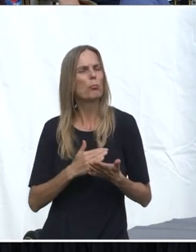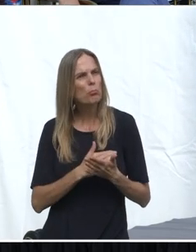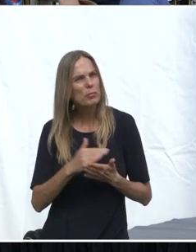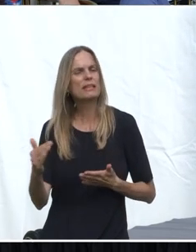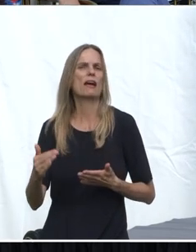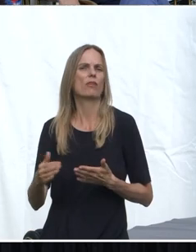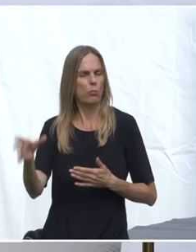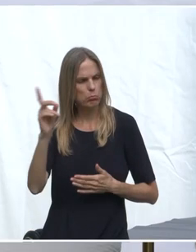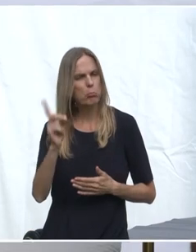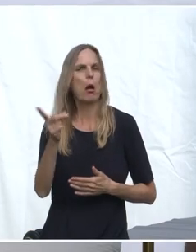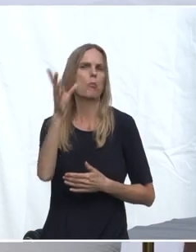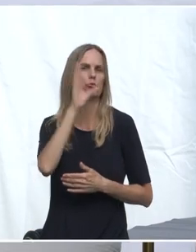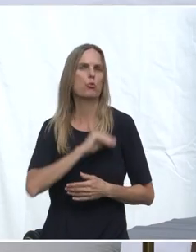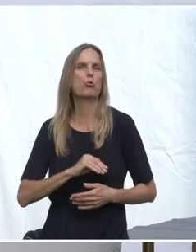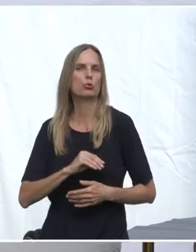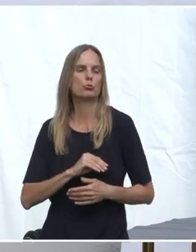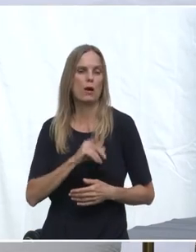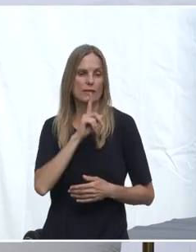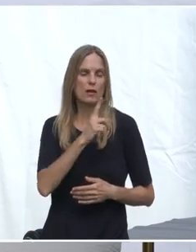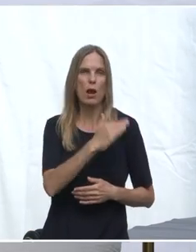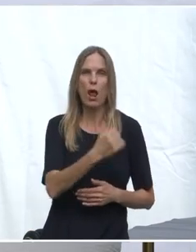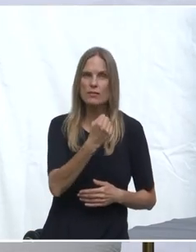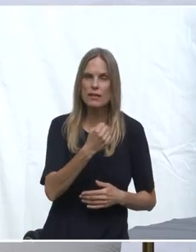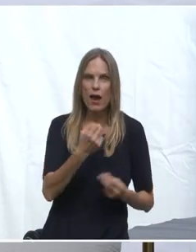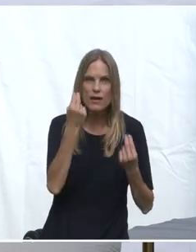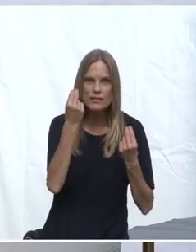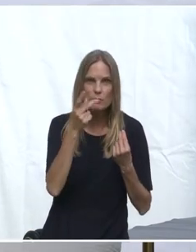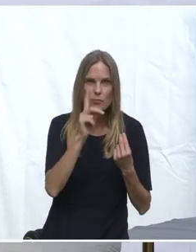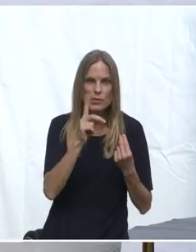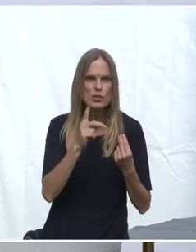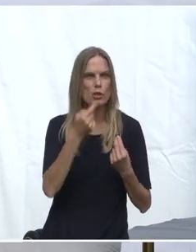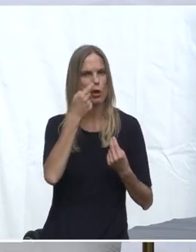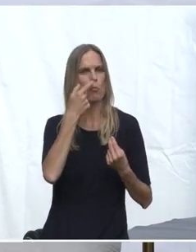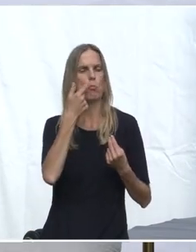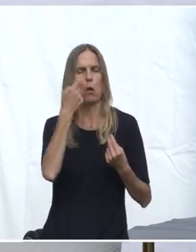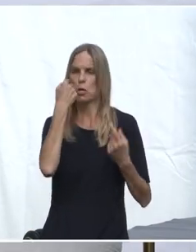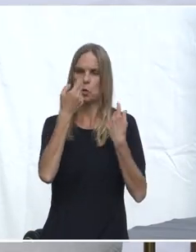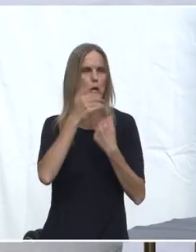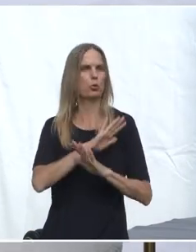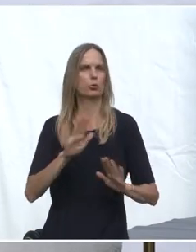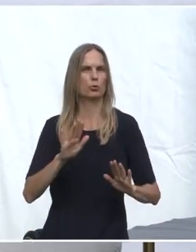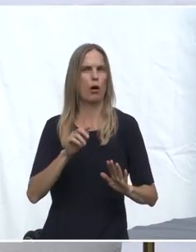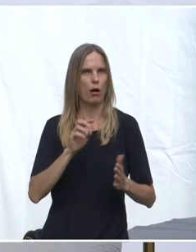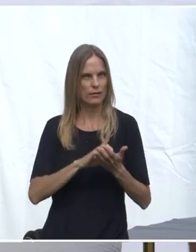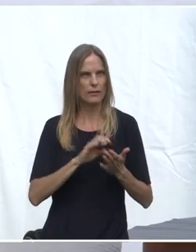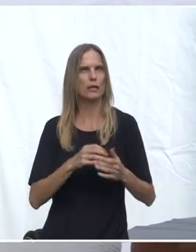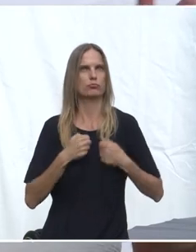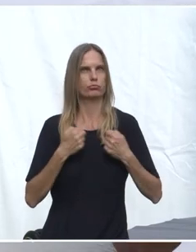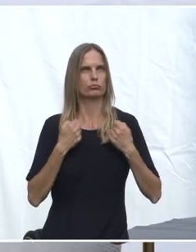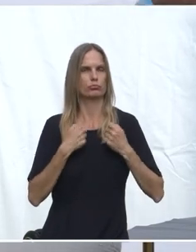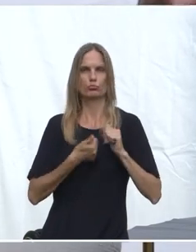things we learn in kindergarten, men don't cry. So you basically train that out of yourself. And